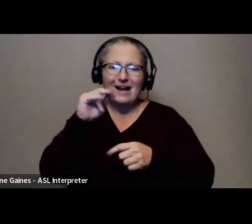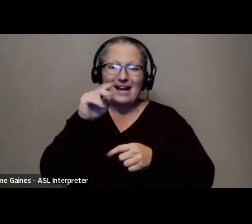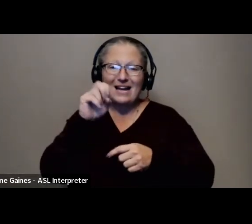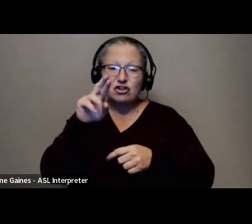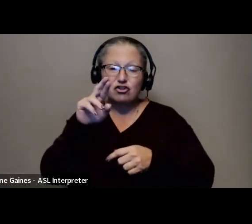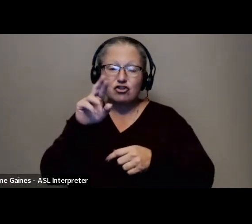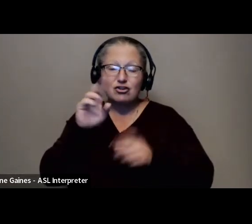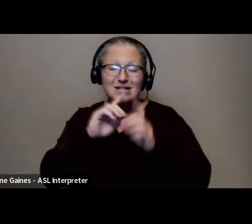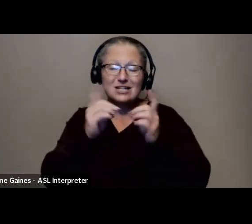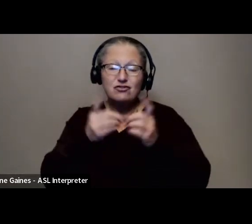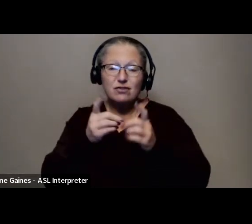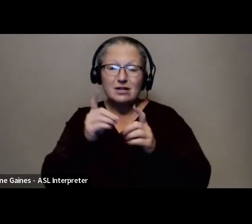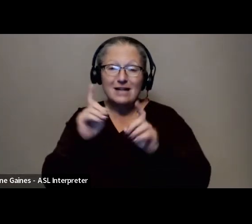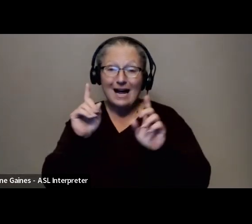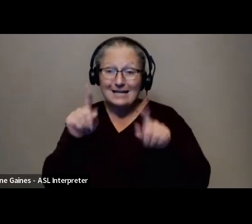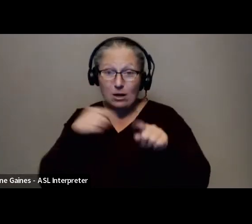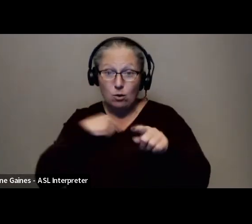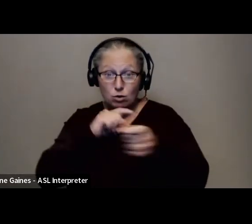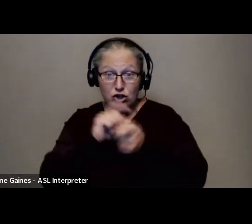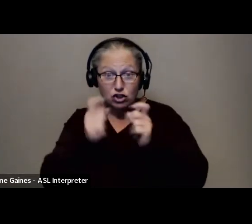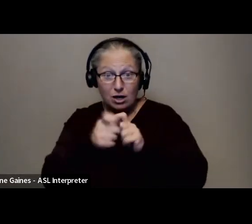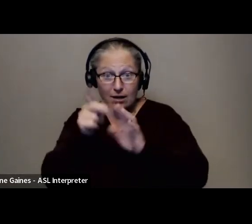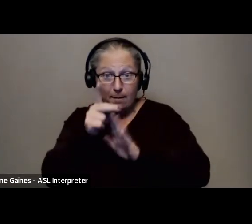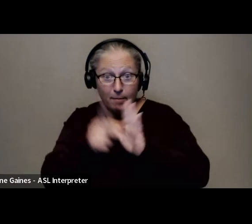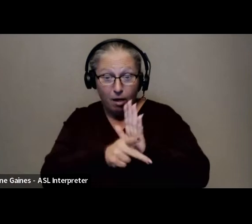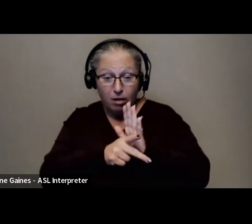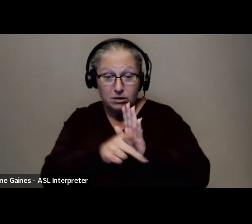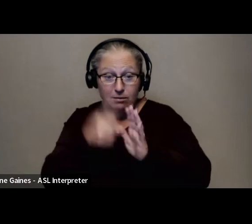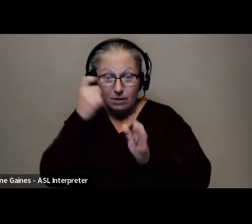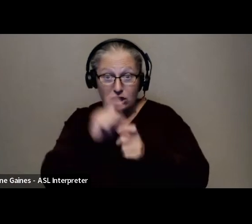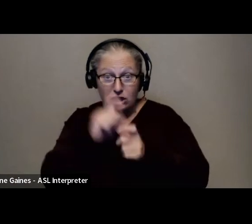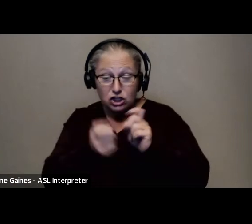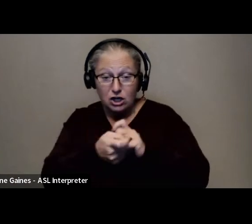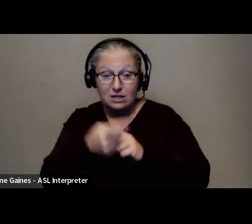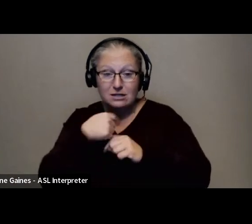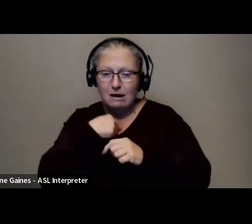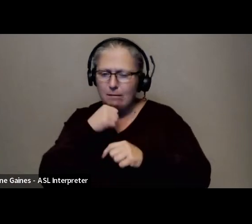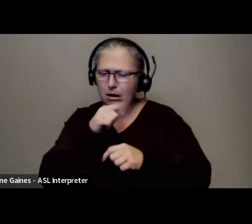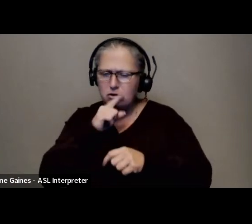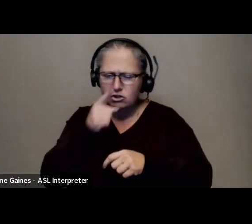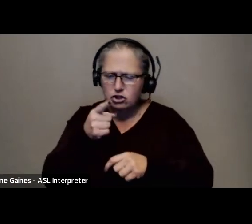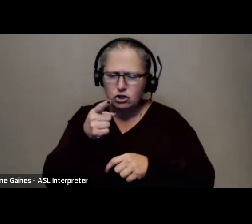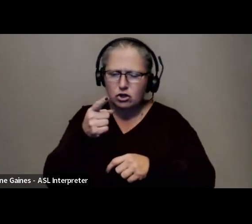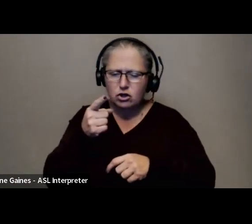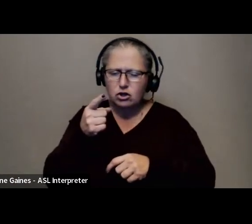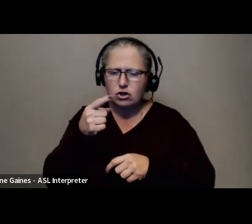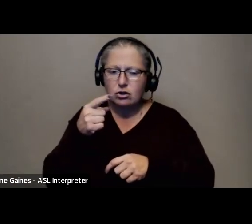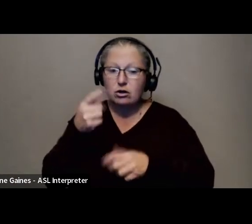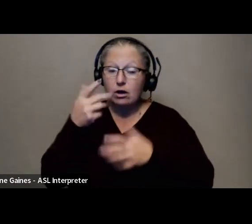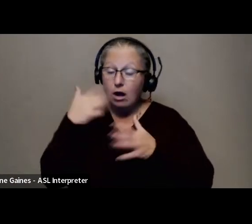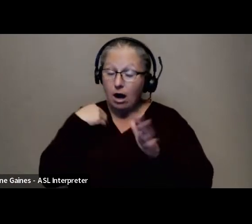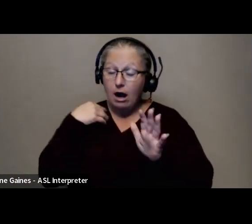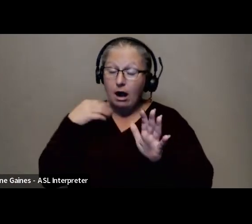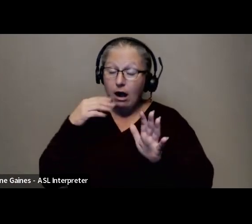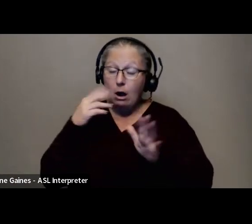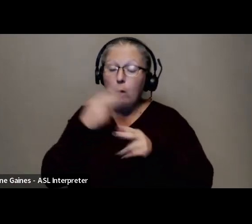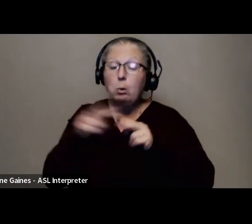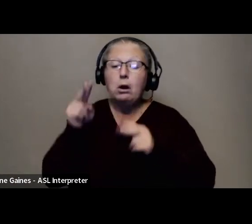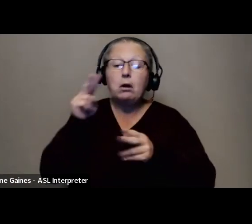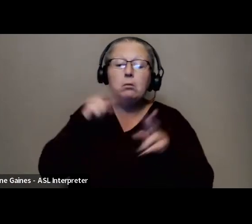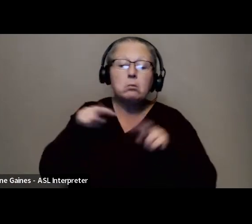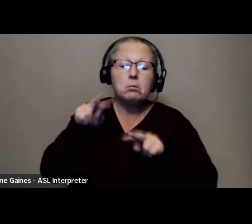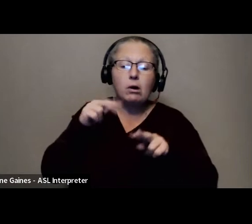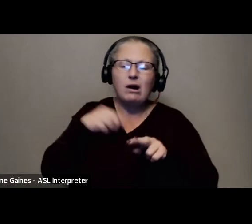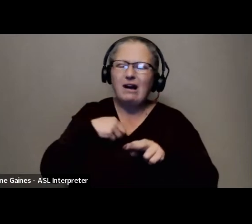attendance. Are we changing policy as a result of these changes? Because I wasn't too sure. I mean, trust me, I did a quick look